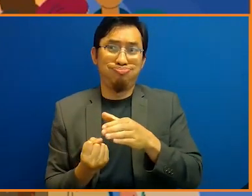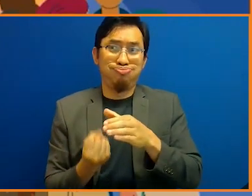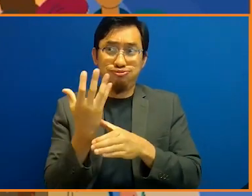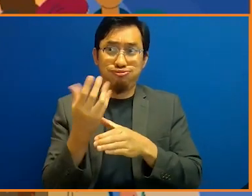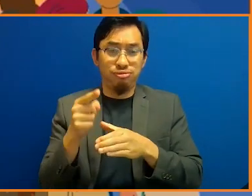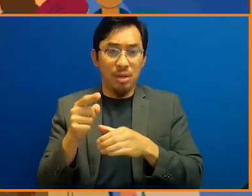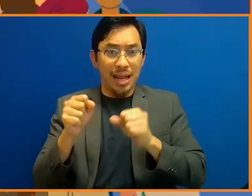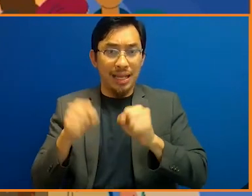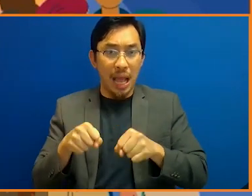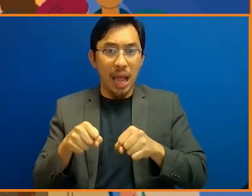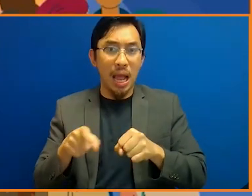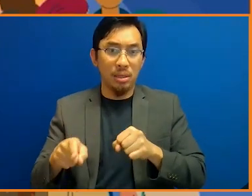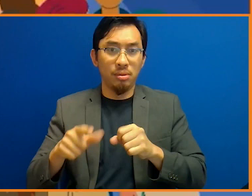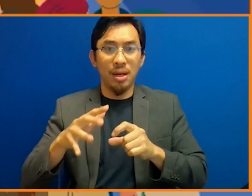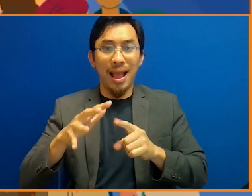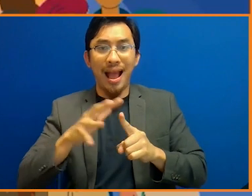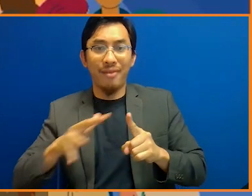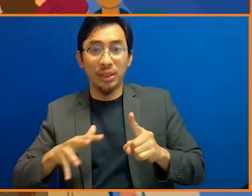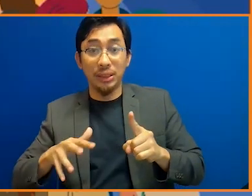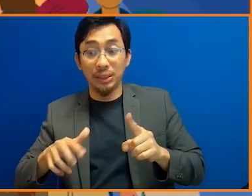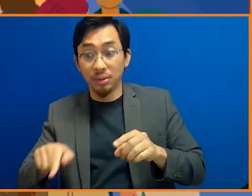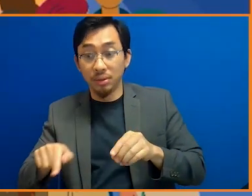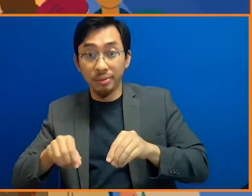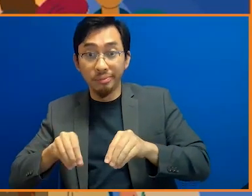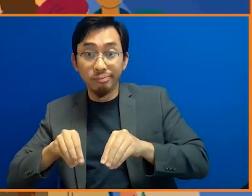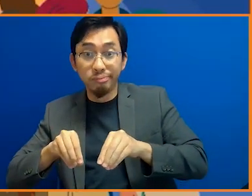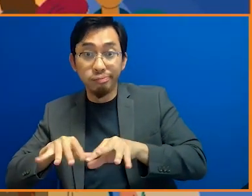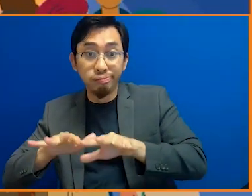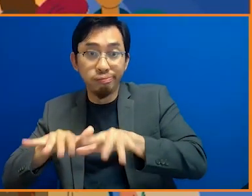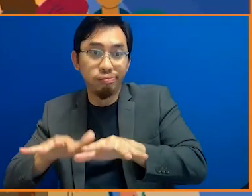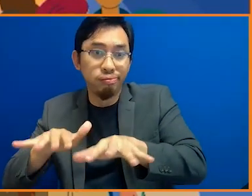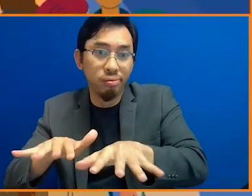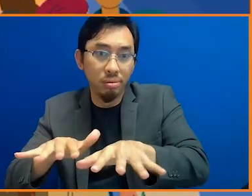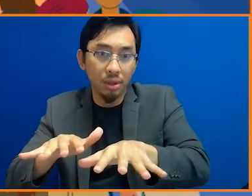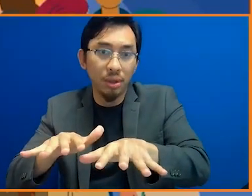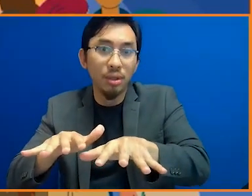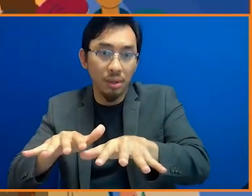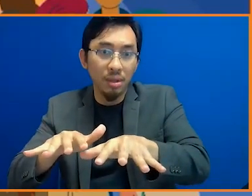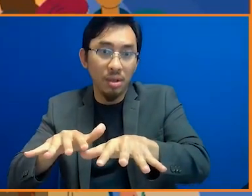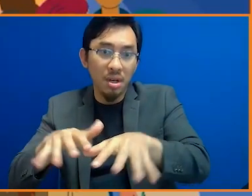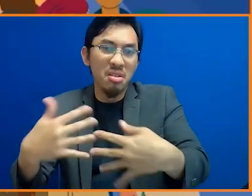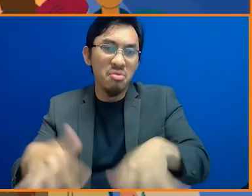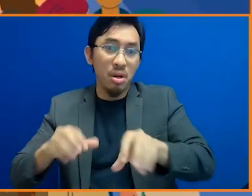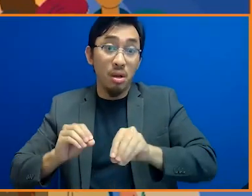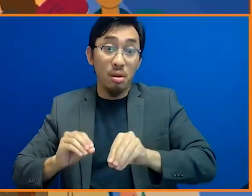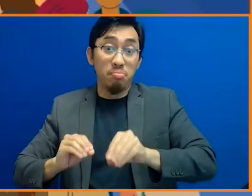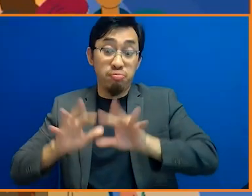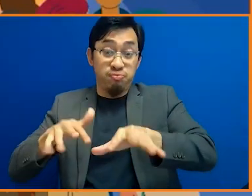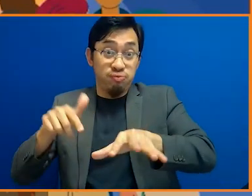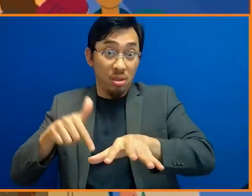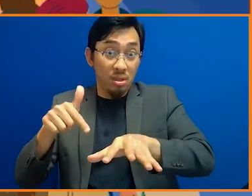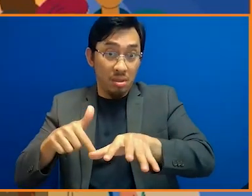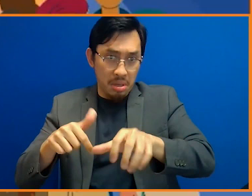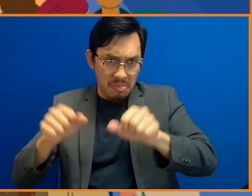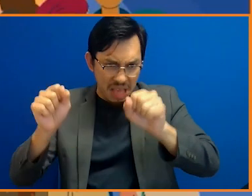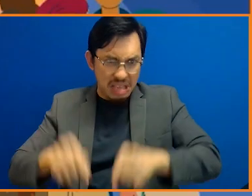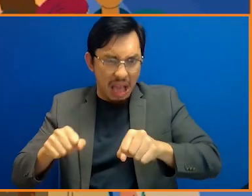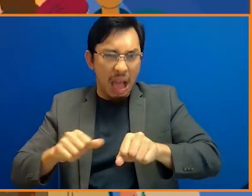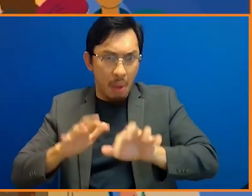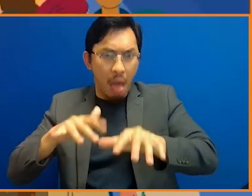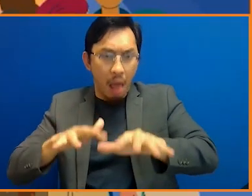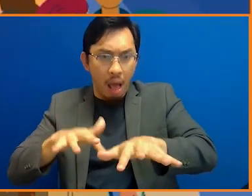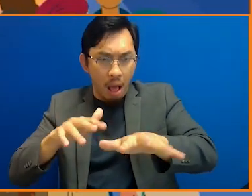caused by the eruption also generate tsunami, which could travel as far